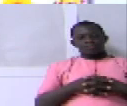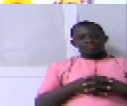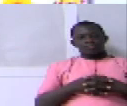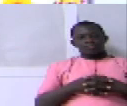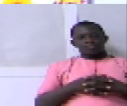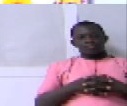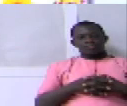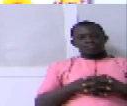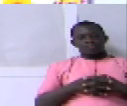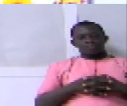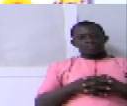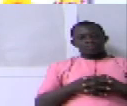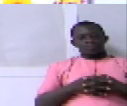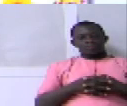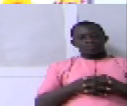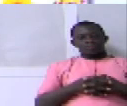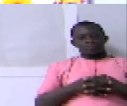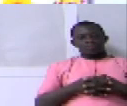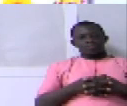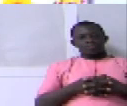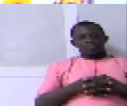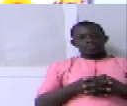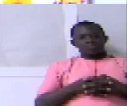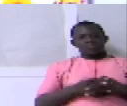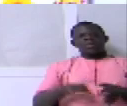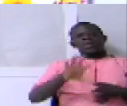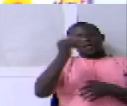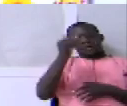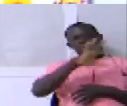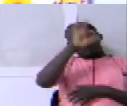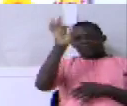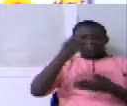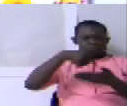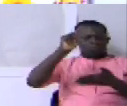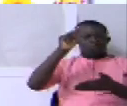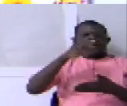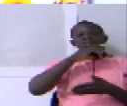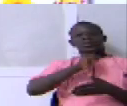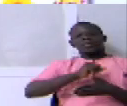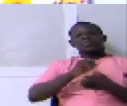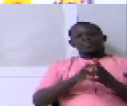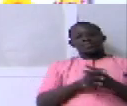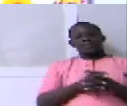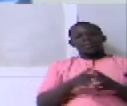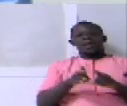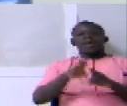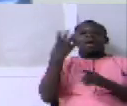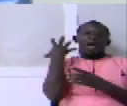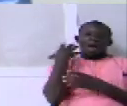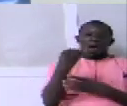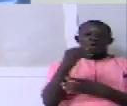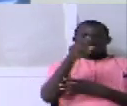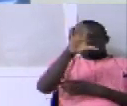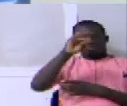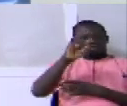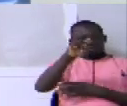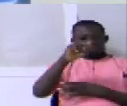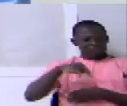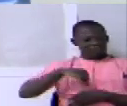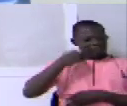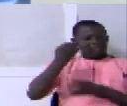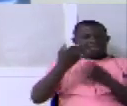ko anin sartol manta fo lon ne ba. Very correct, sir. Ati bo mutonyalti. How do you feel